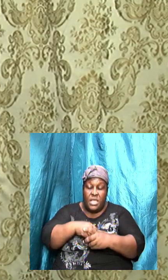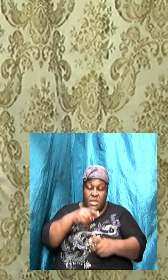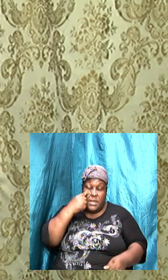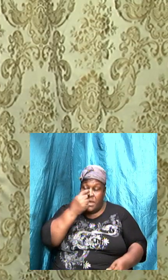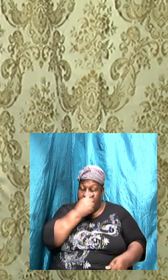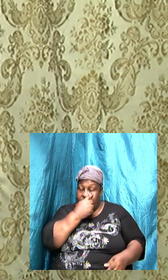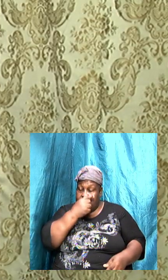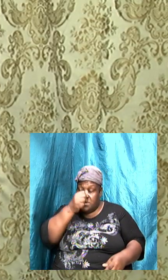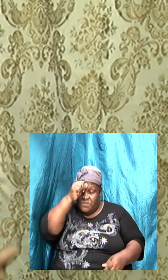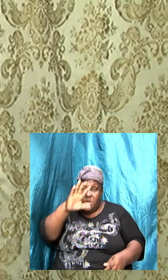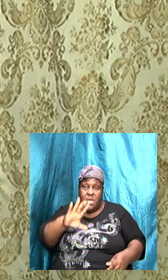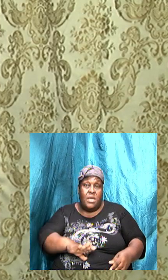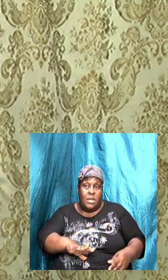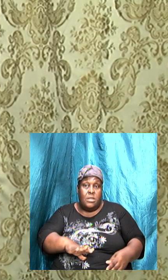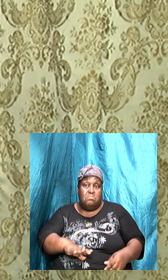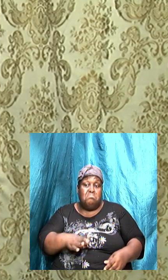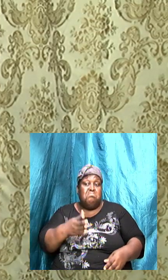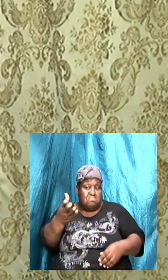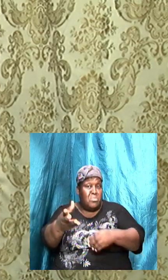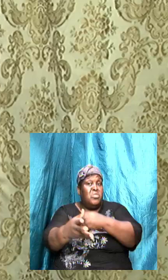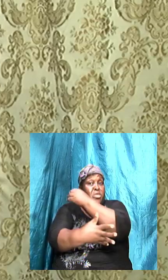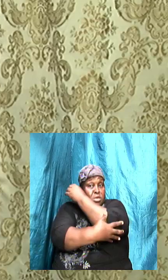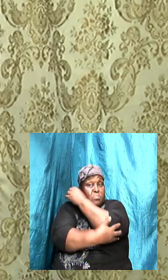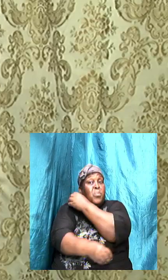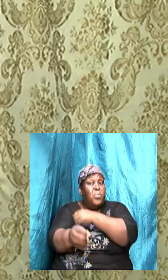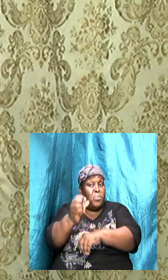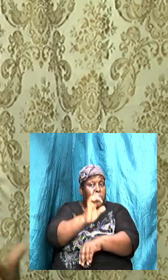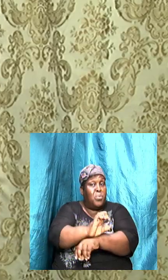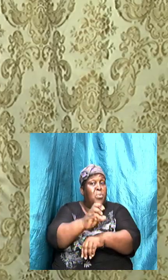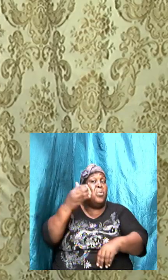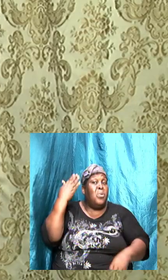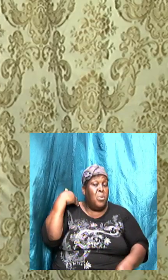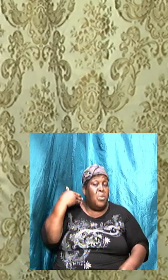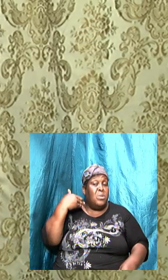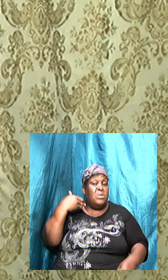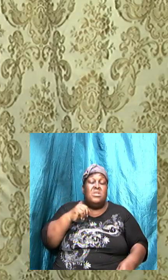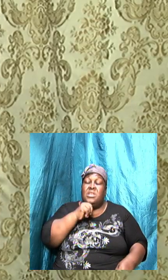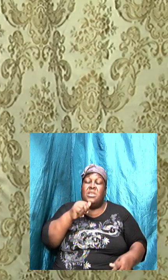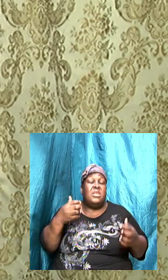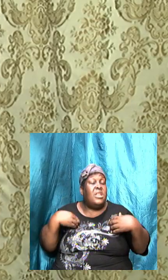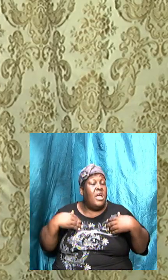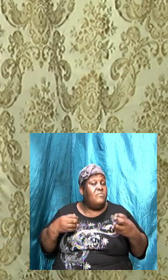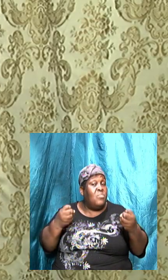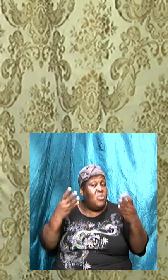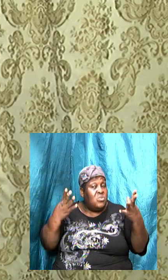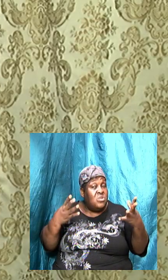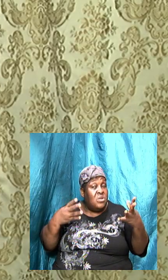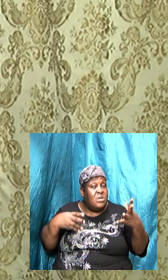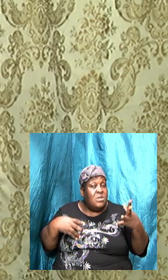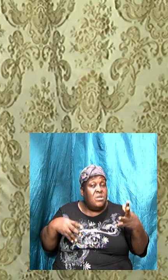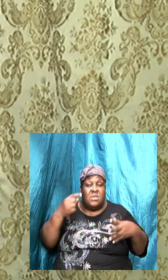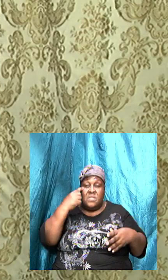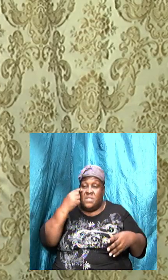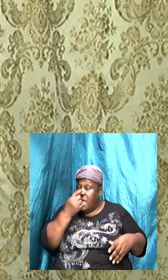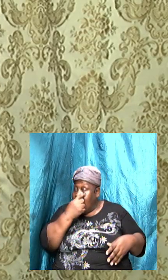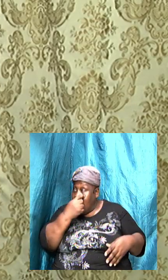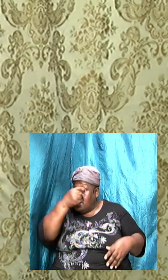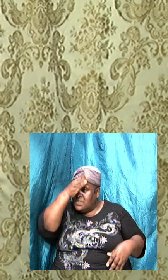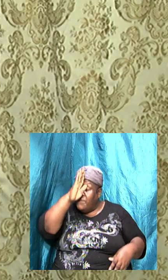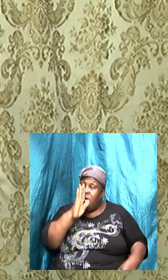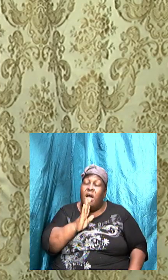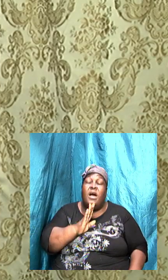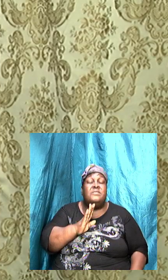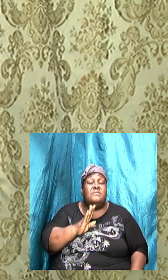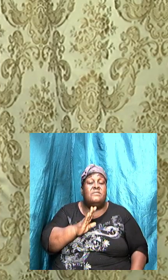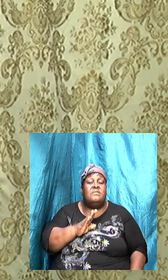men, they were poor. They did not have much of the material things in this world. But in the eyes of the Lord